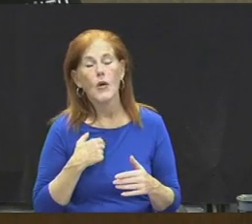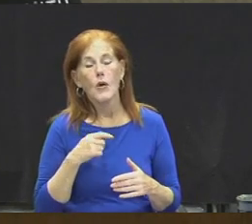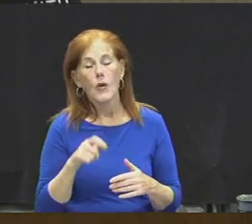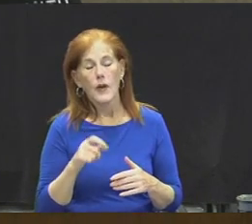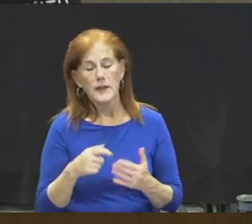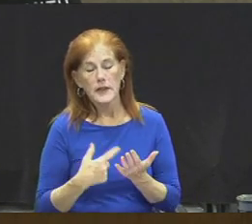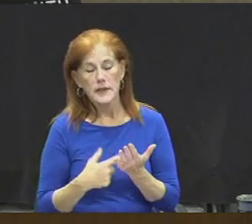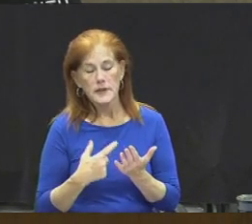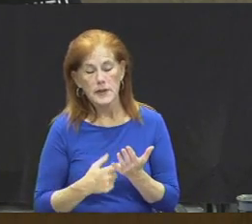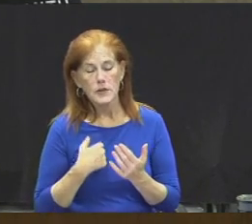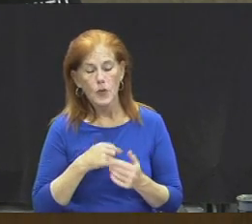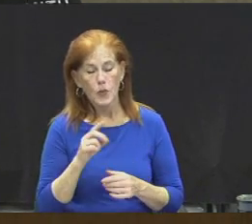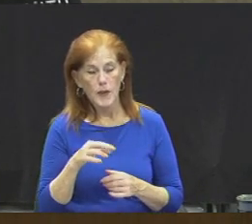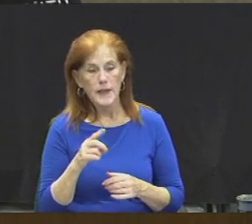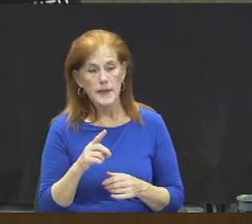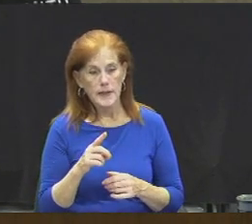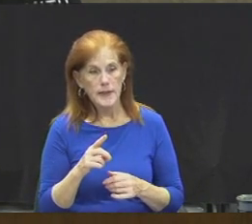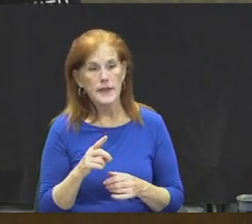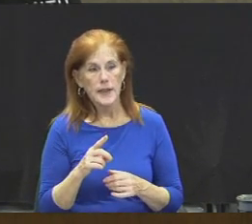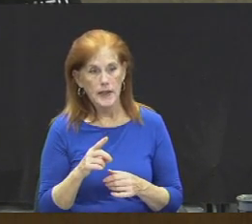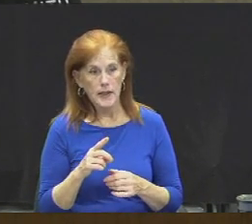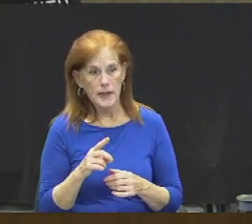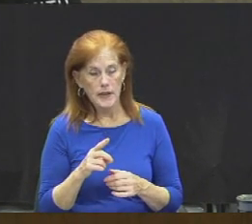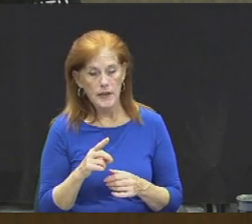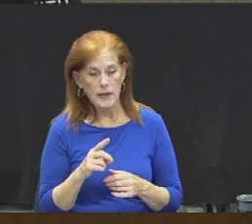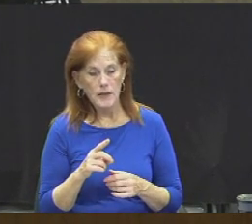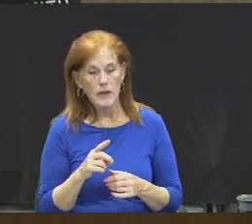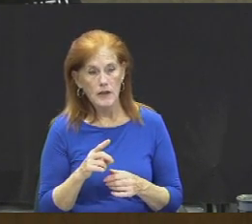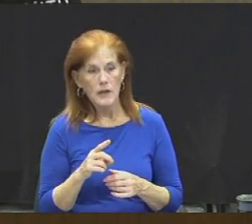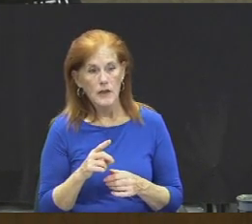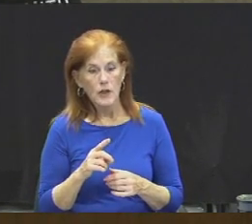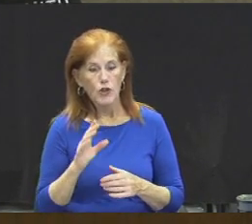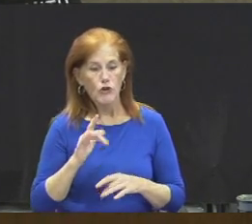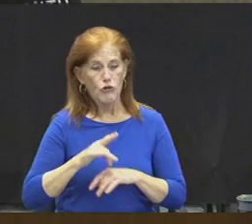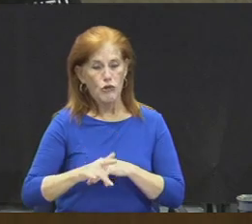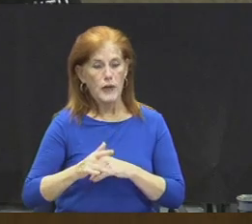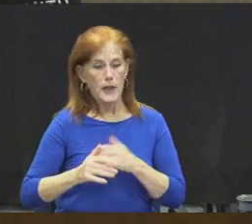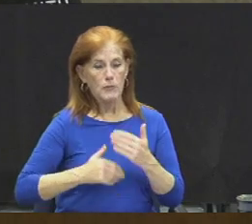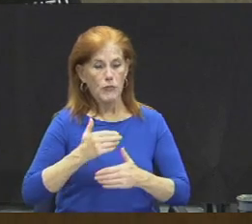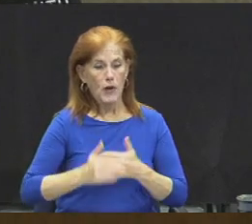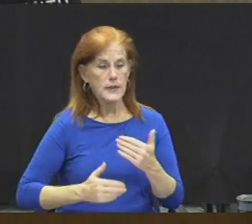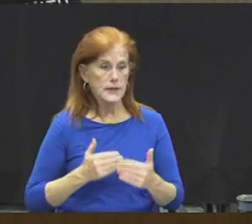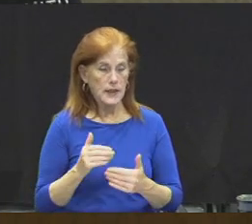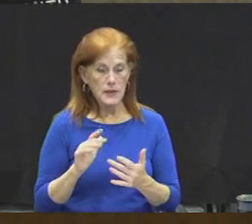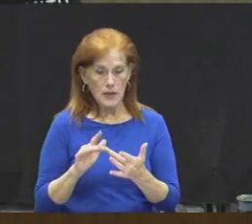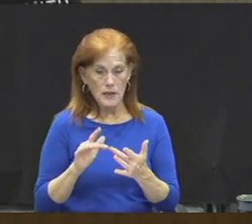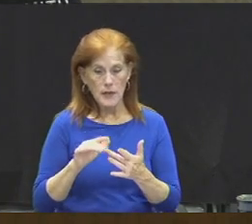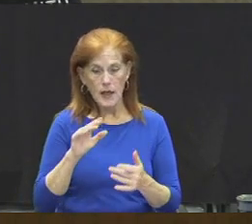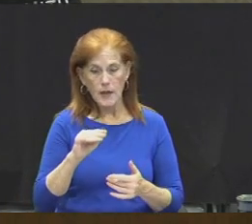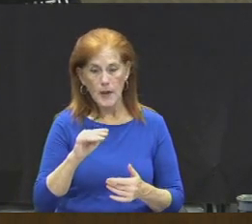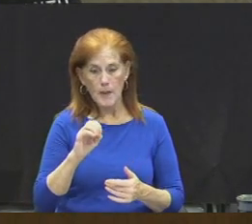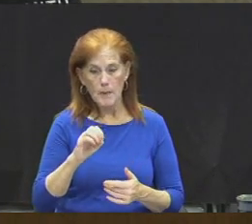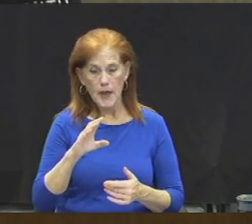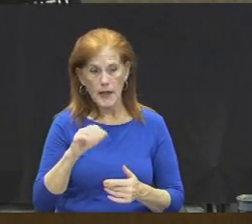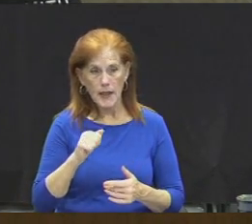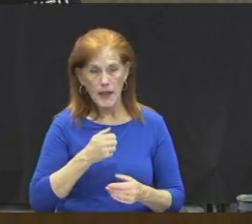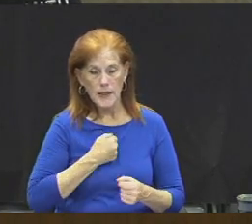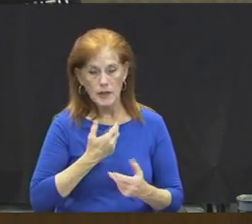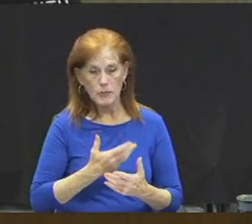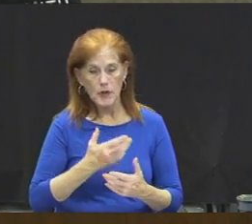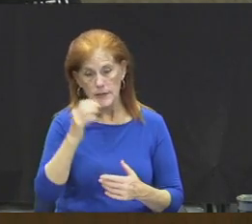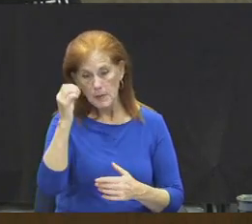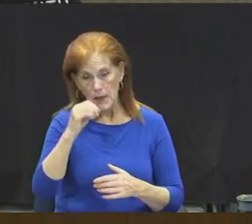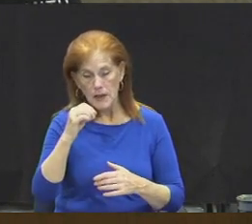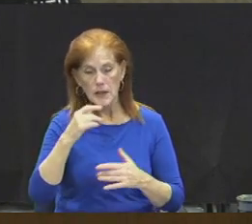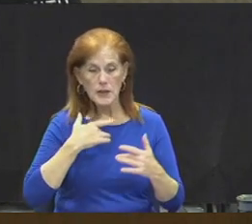with MECA representative much earlier on in the process and kind of expressed some opinions